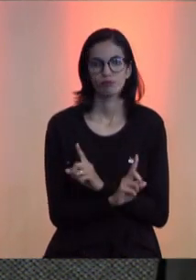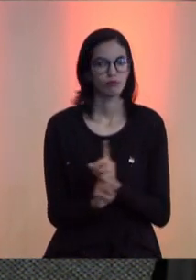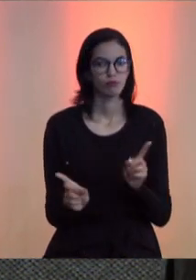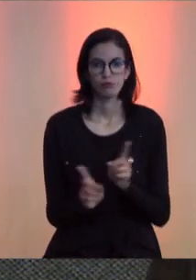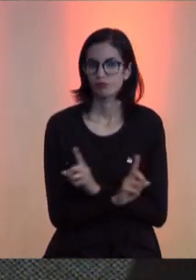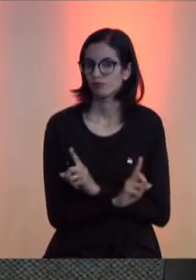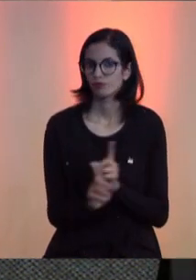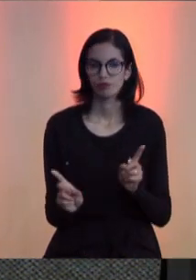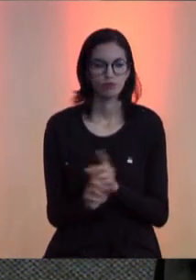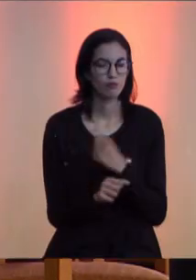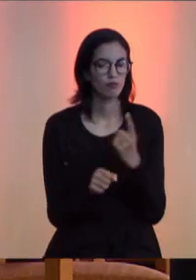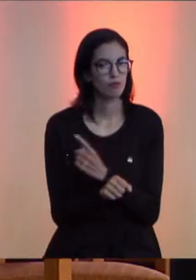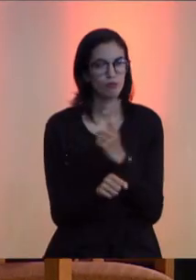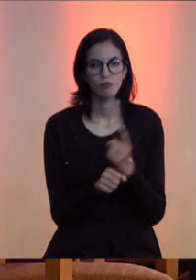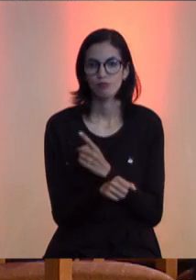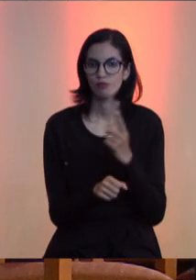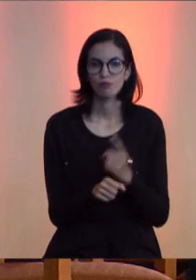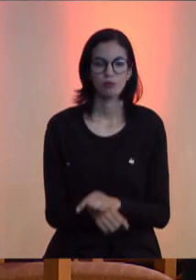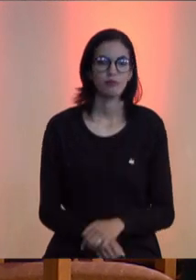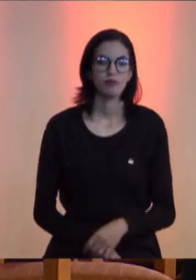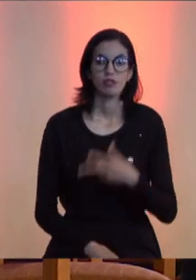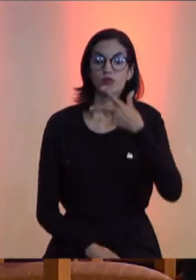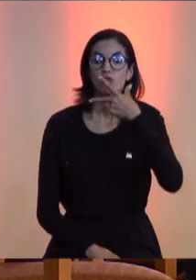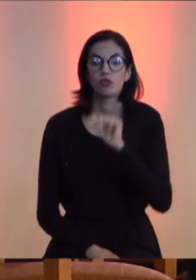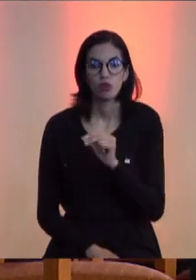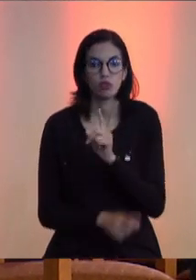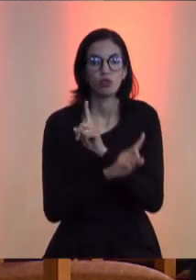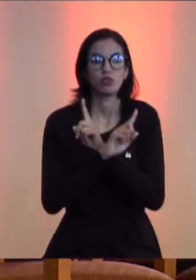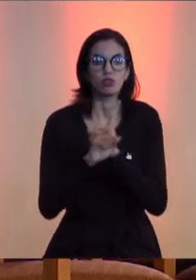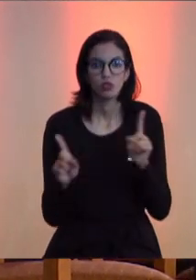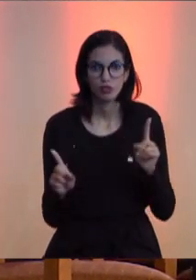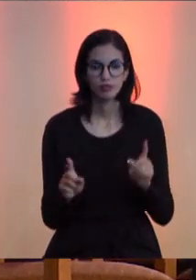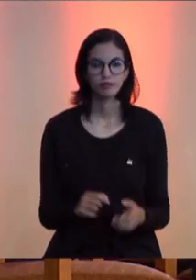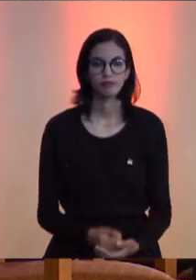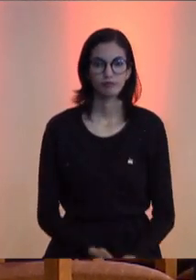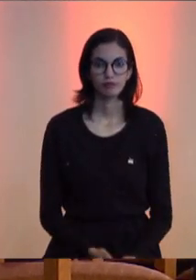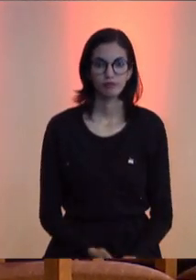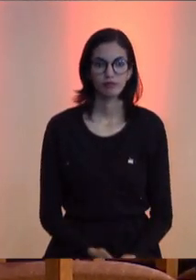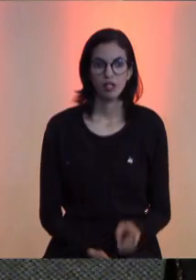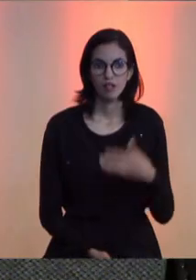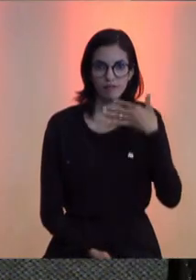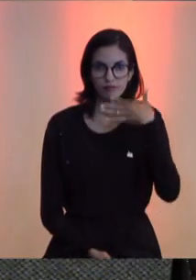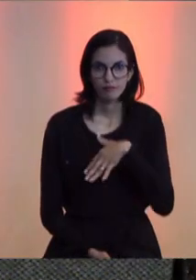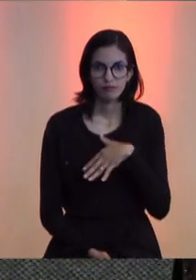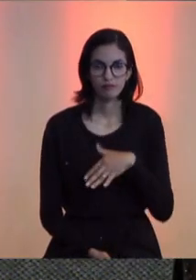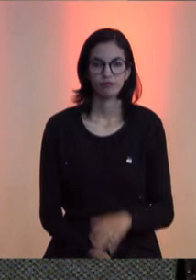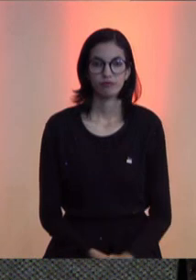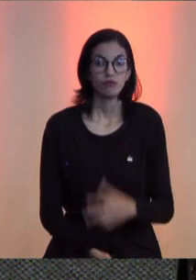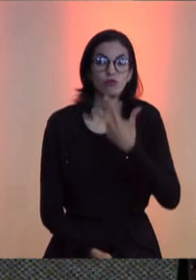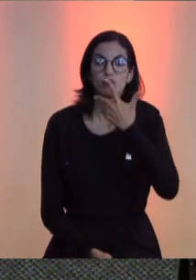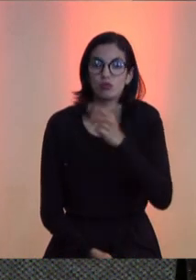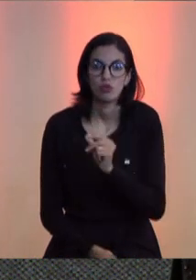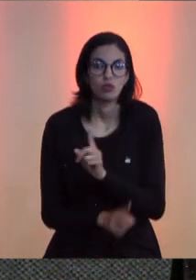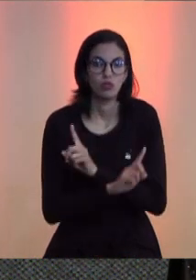No is no. No, no es no. Meshach. Meshach. You hear? ¿Escuchaste? No is no. No es